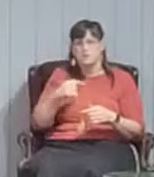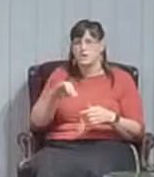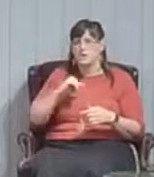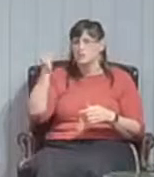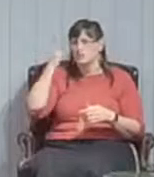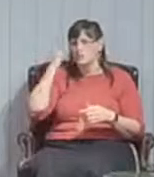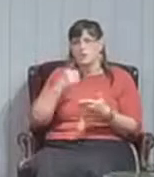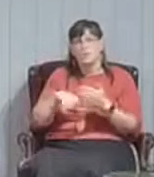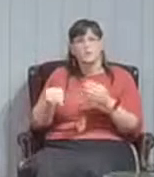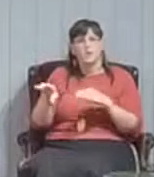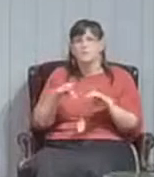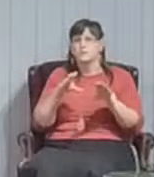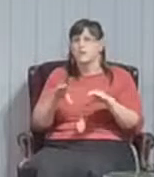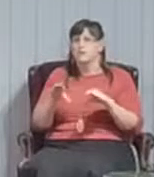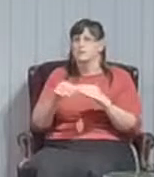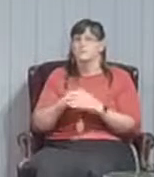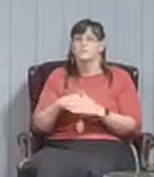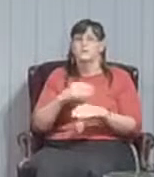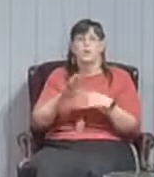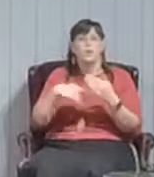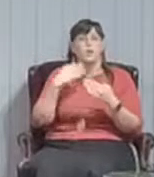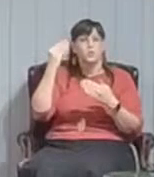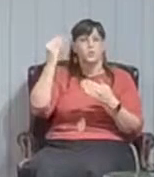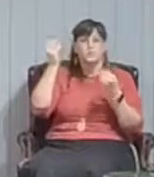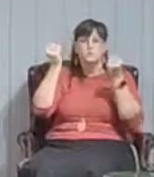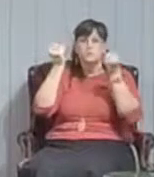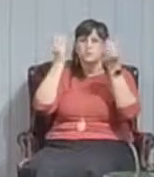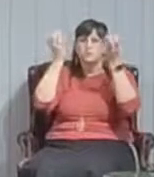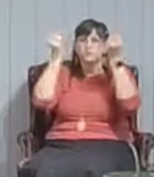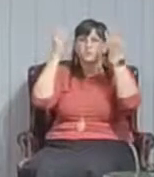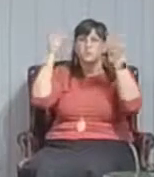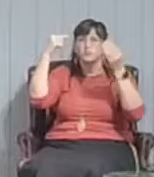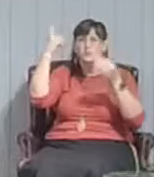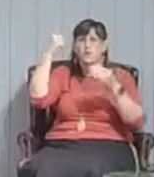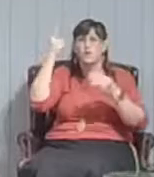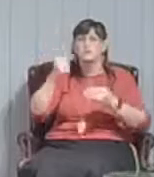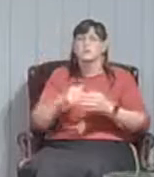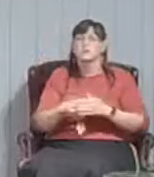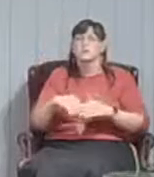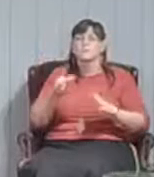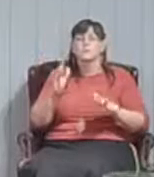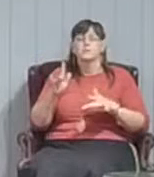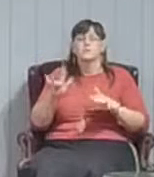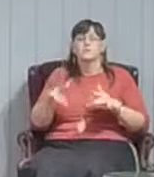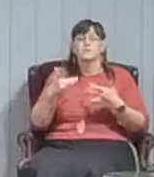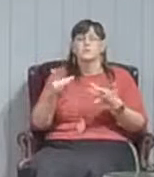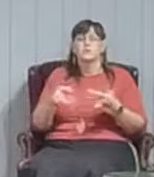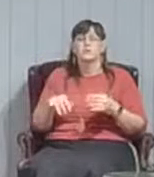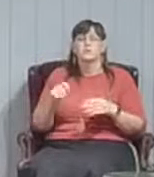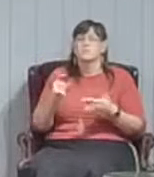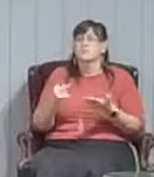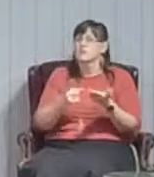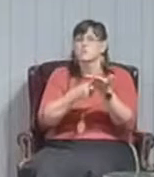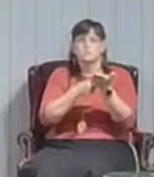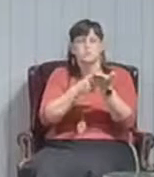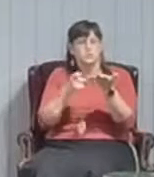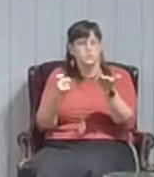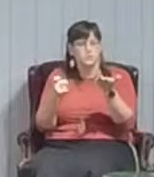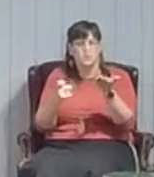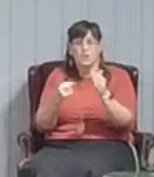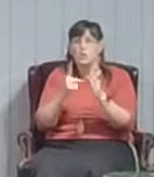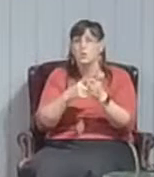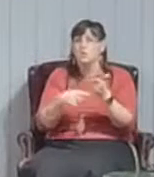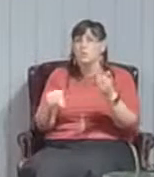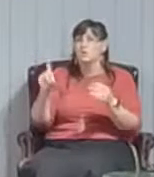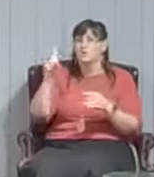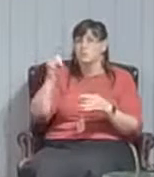done, and all those kind of thoughts come in your mind. You feel like you're unworthy of God. What you need to do is